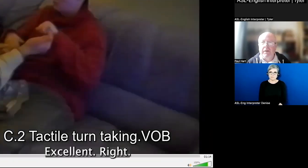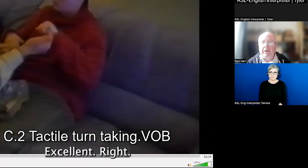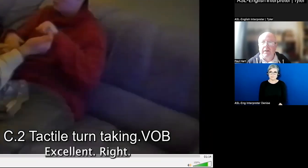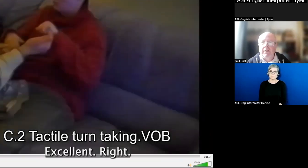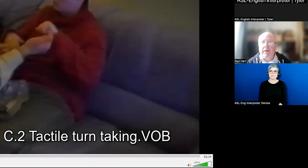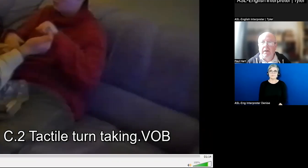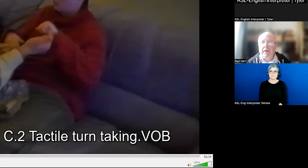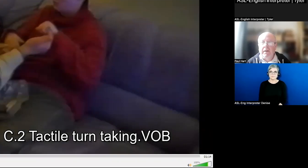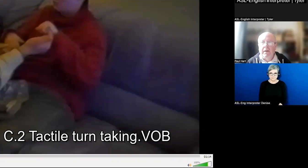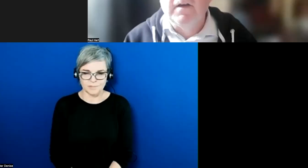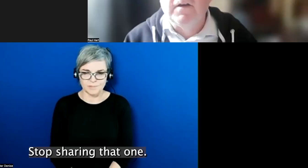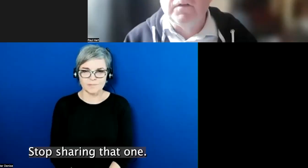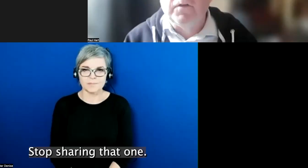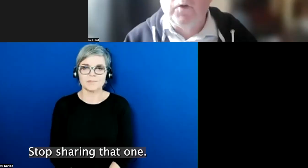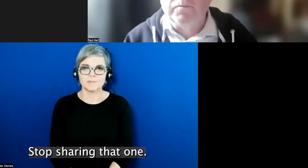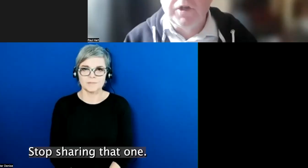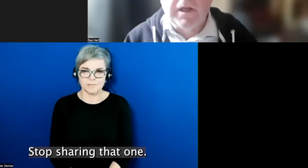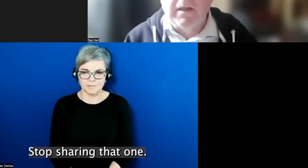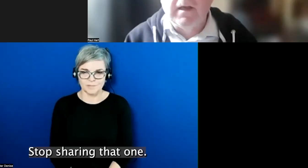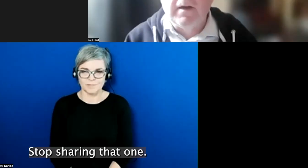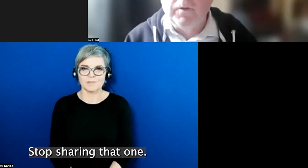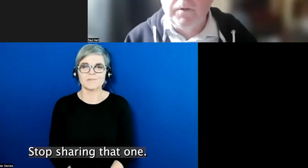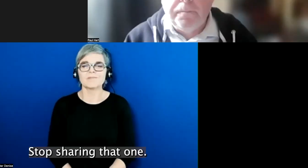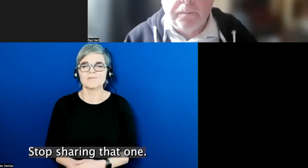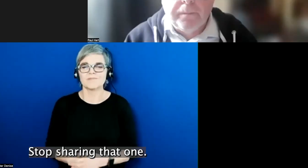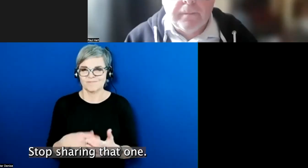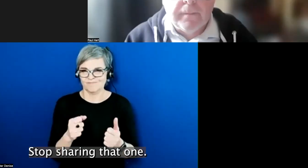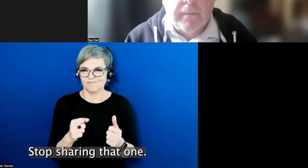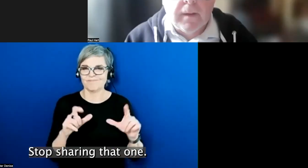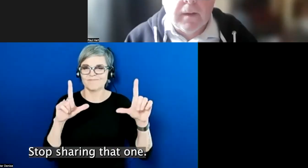Excellent. Right. Stop sharing that one.